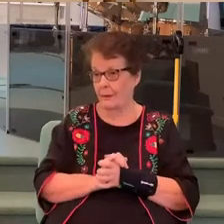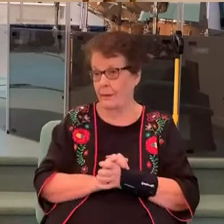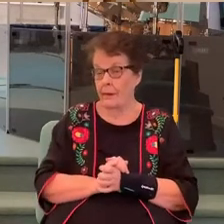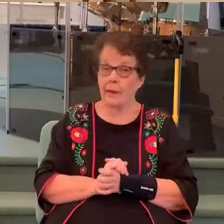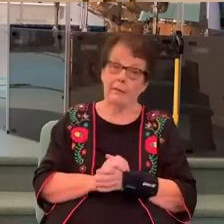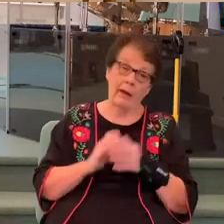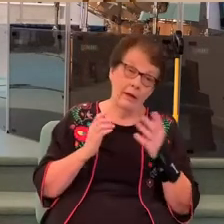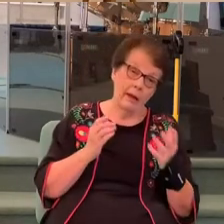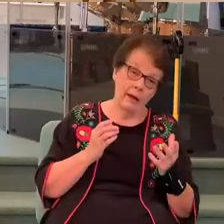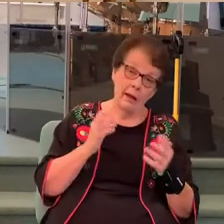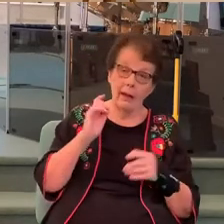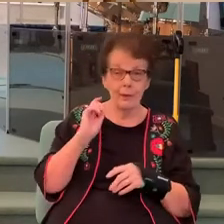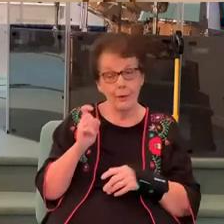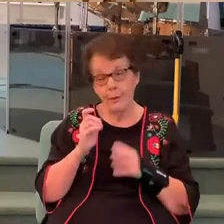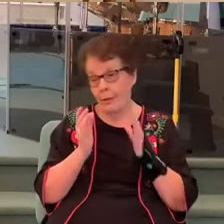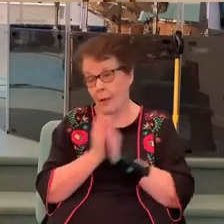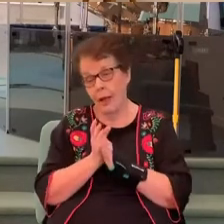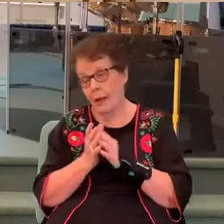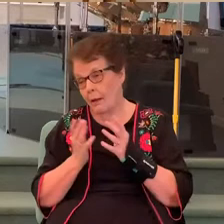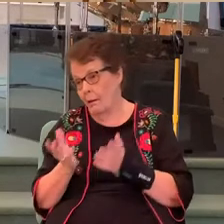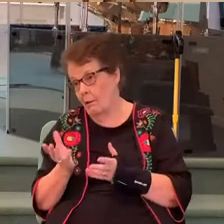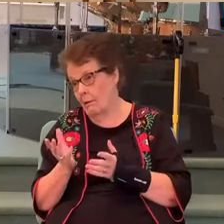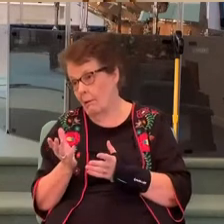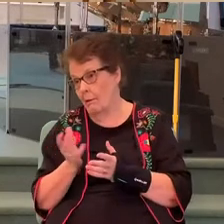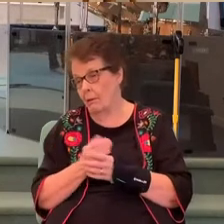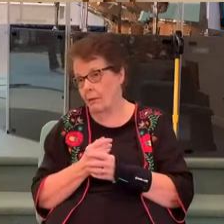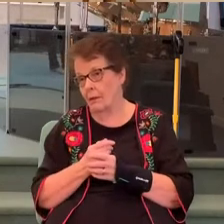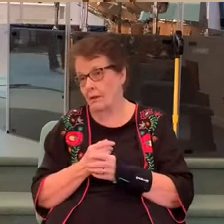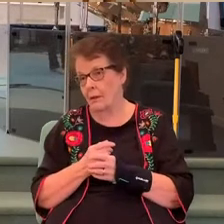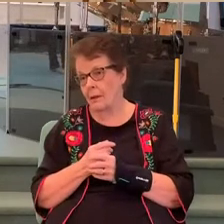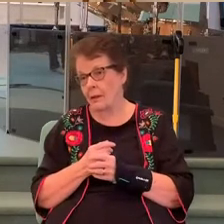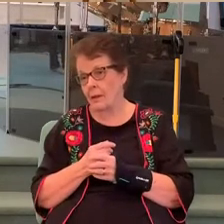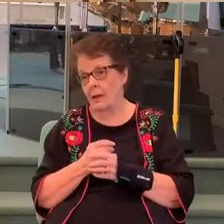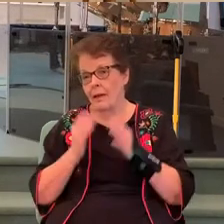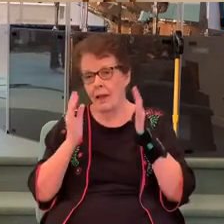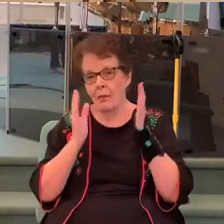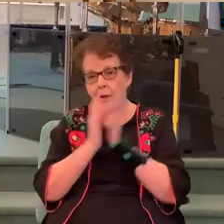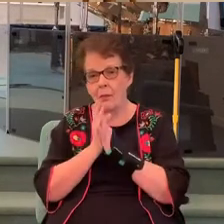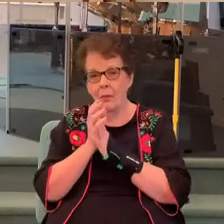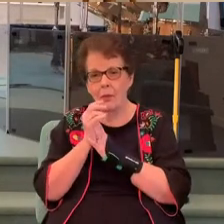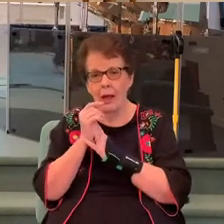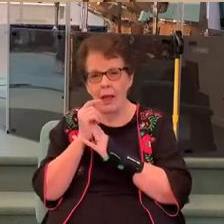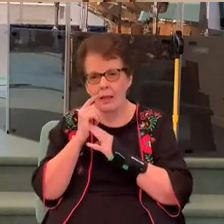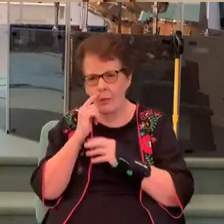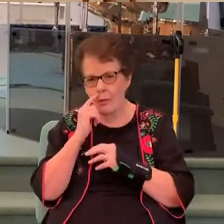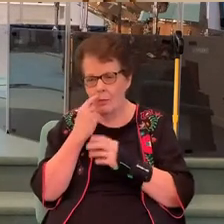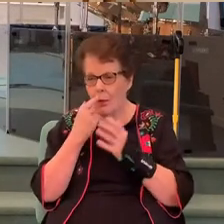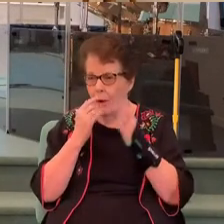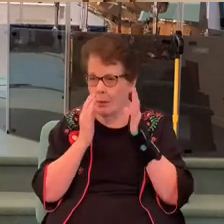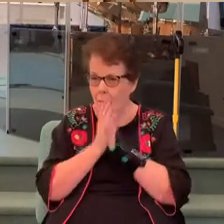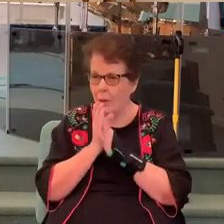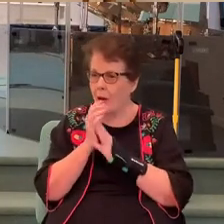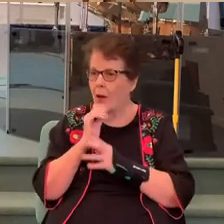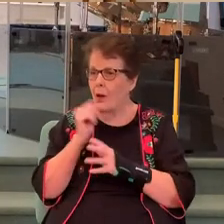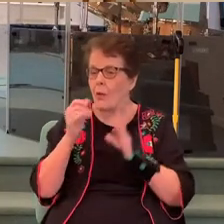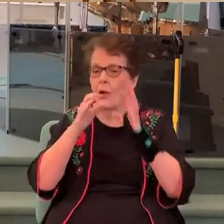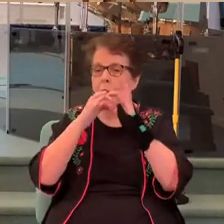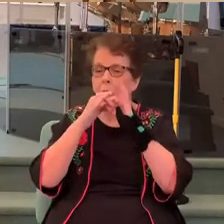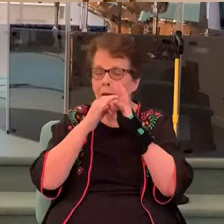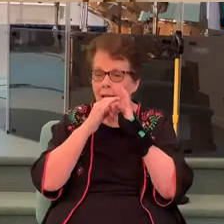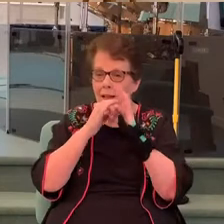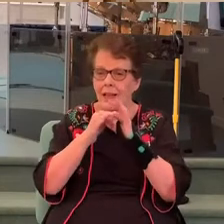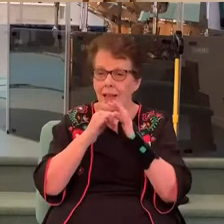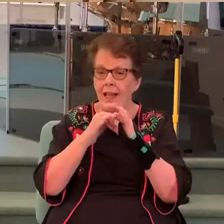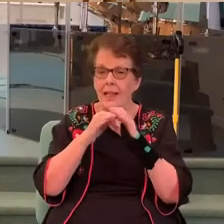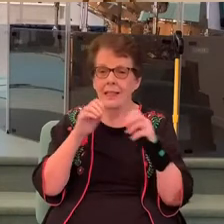I should pray to God about. And then we pray the most unimaginative, boring prayer. We don't connect in prayer as if